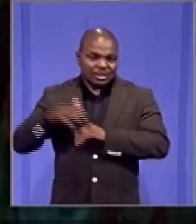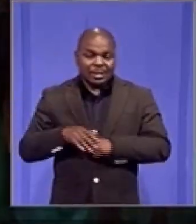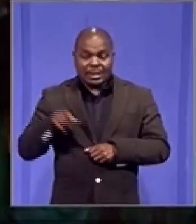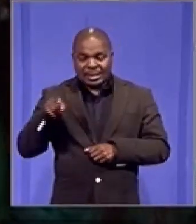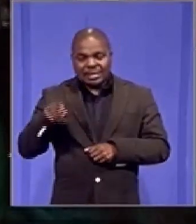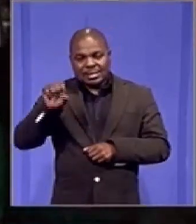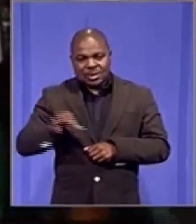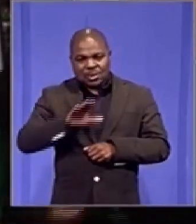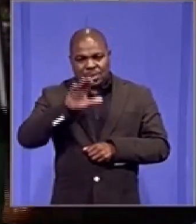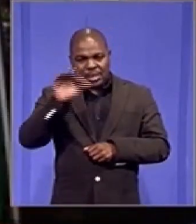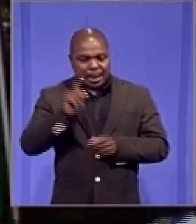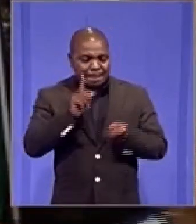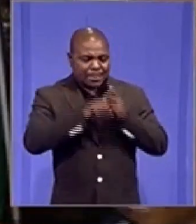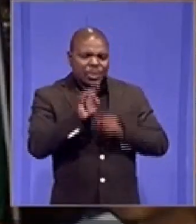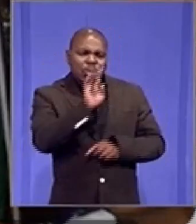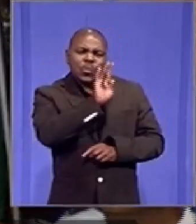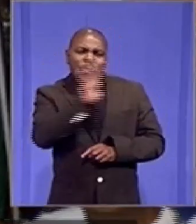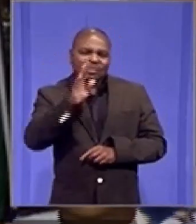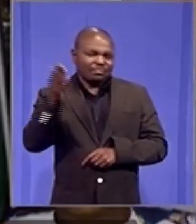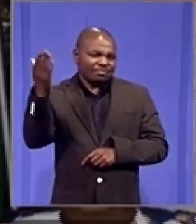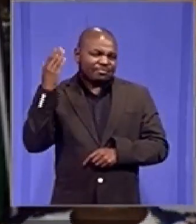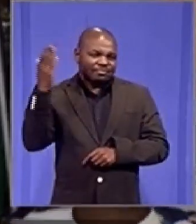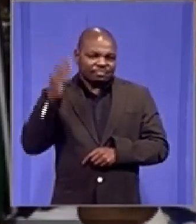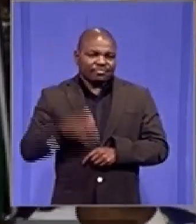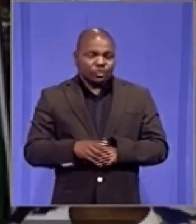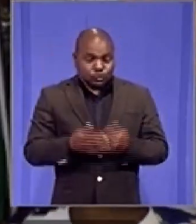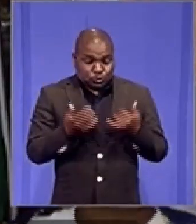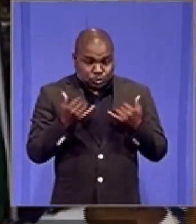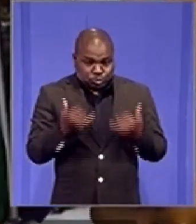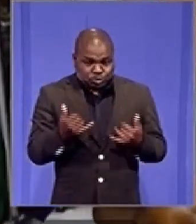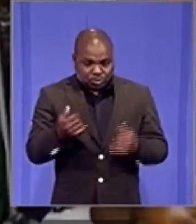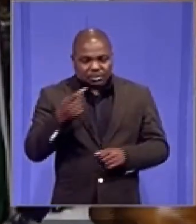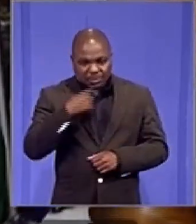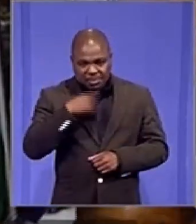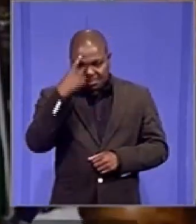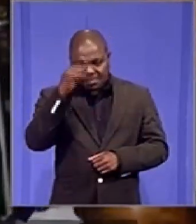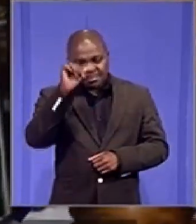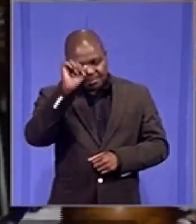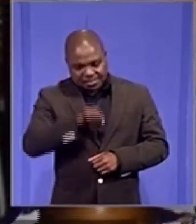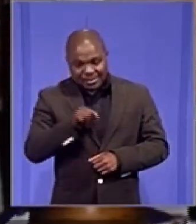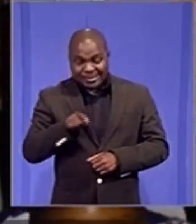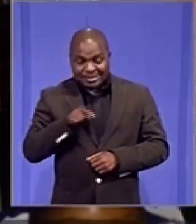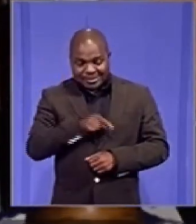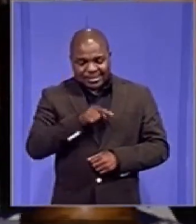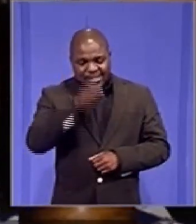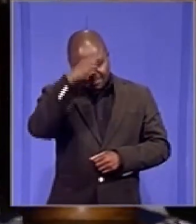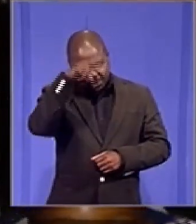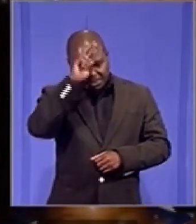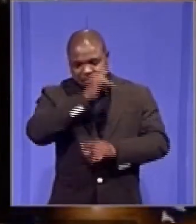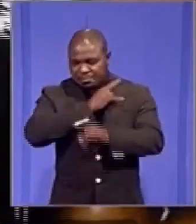fenya Springbok ga tee fela. So papadi ya today ke a tshepa gore Springboks di tlile go wina.